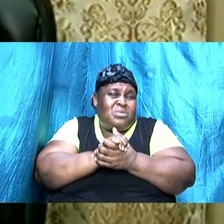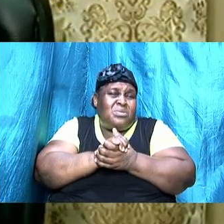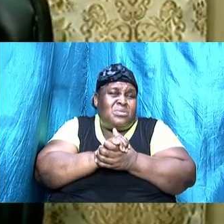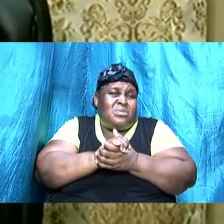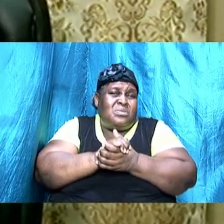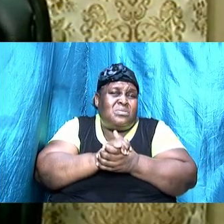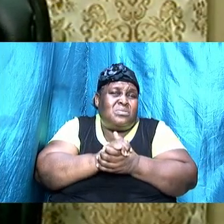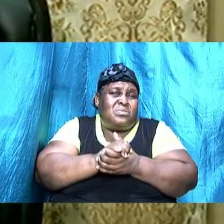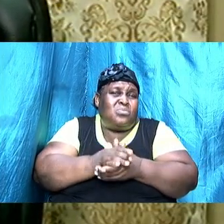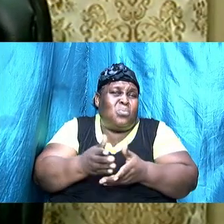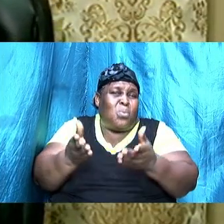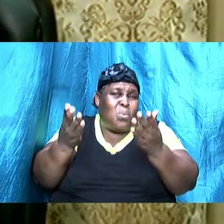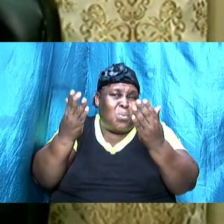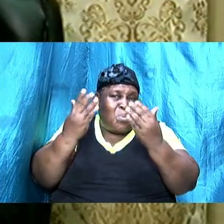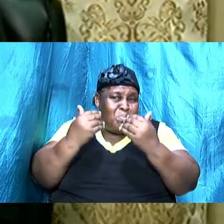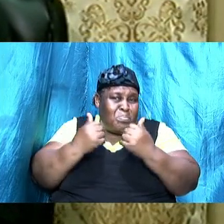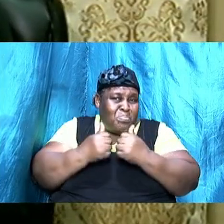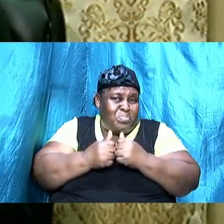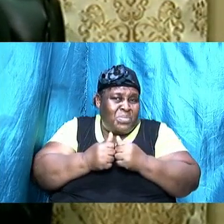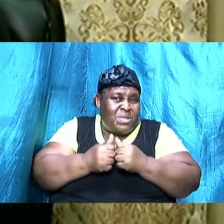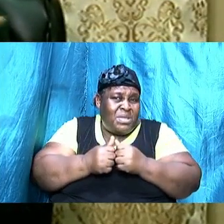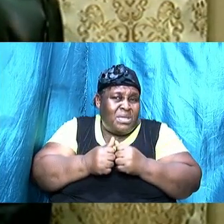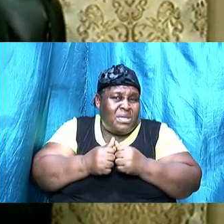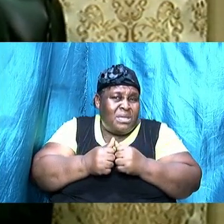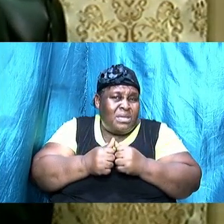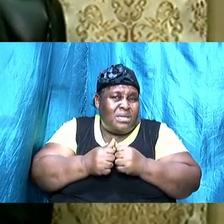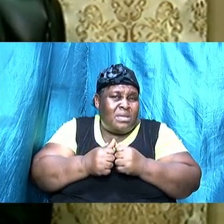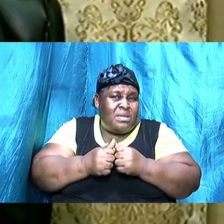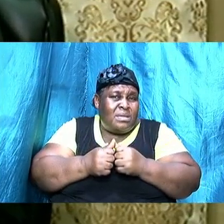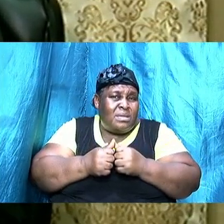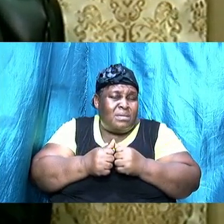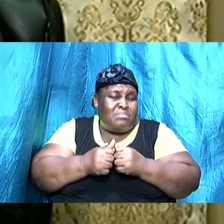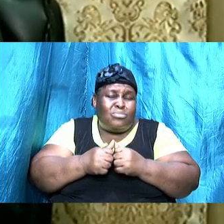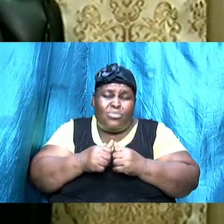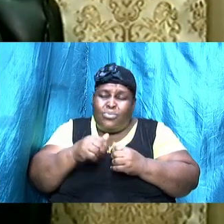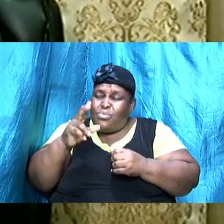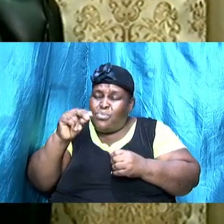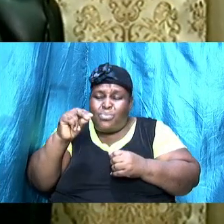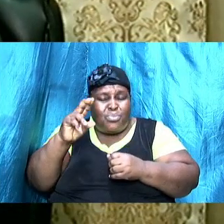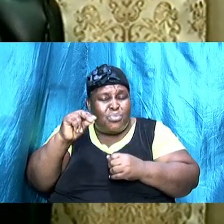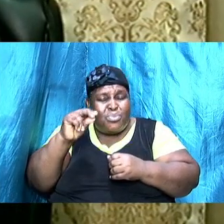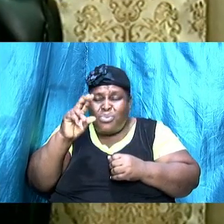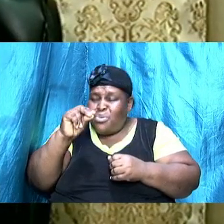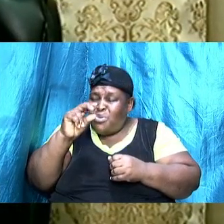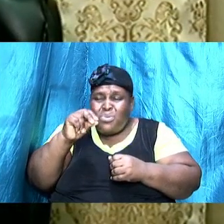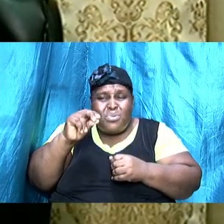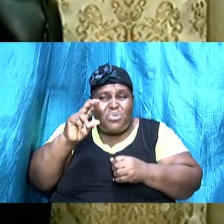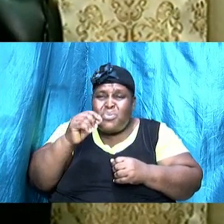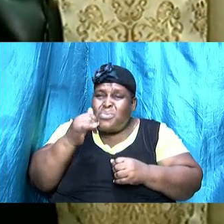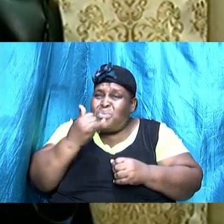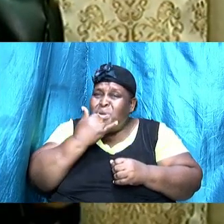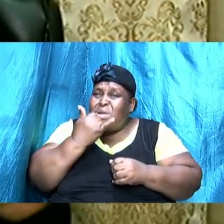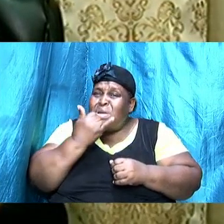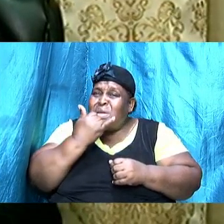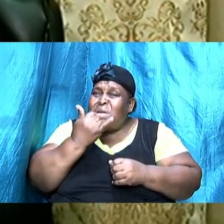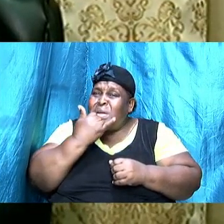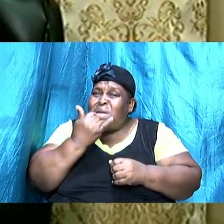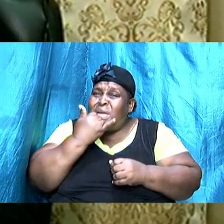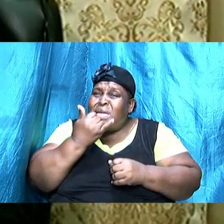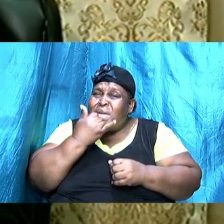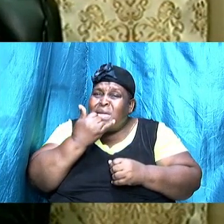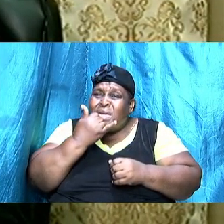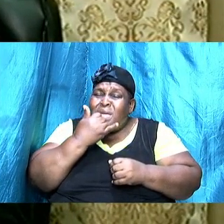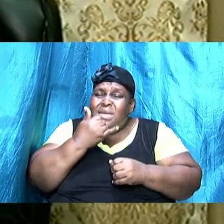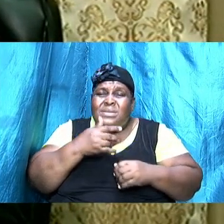country to come over and invade you or otherwise. Treason is when you sell out your